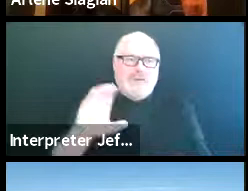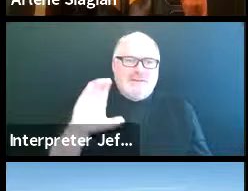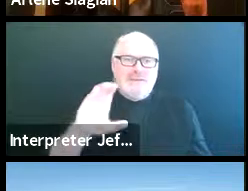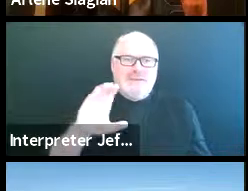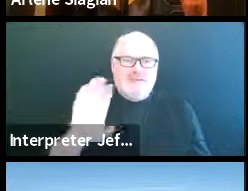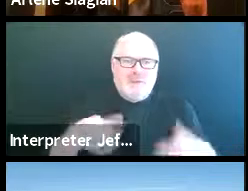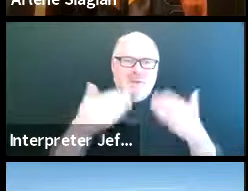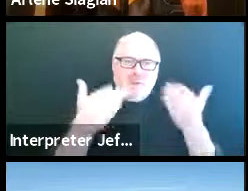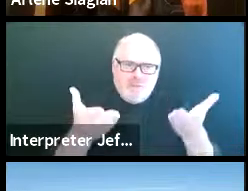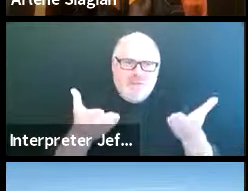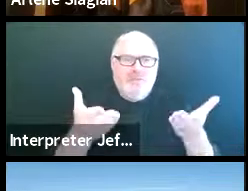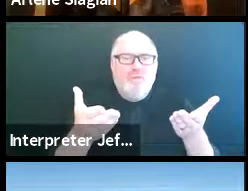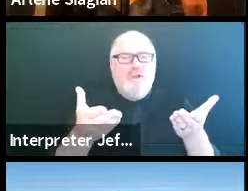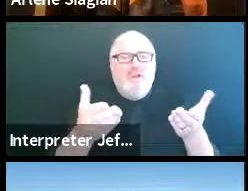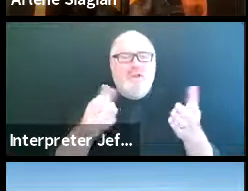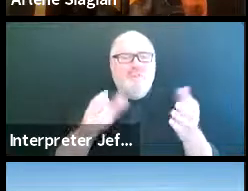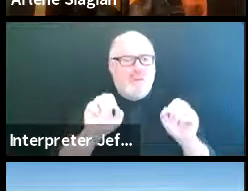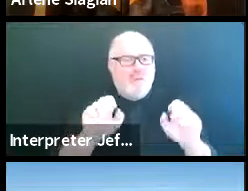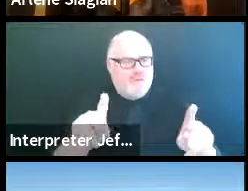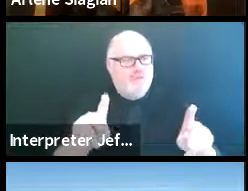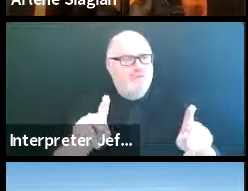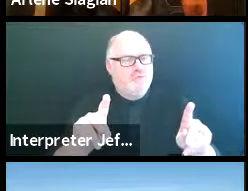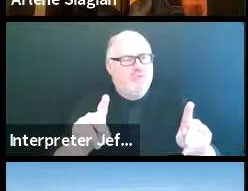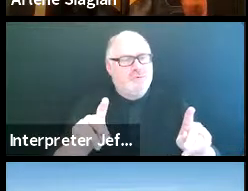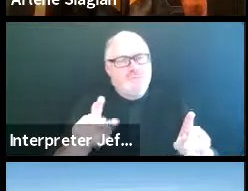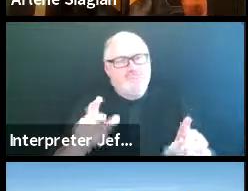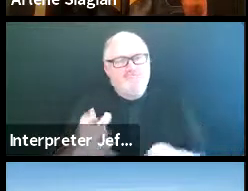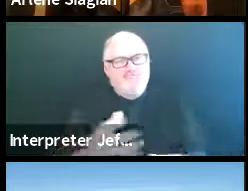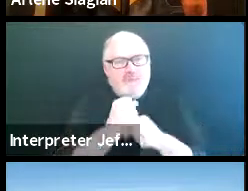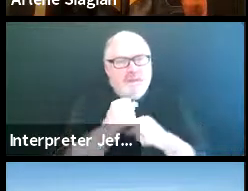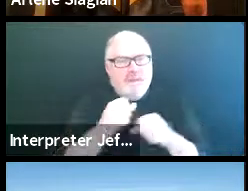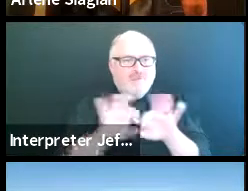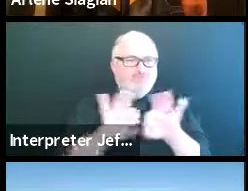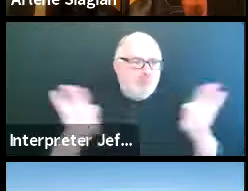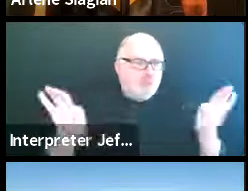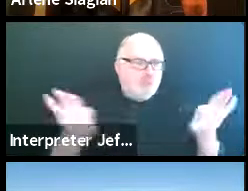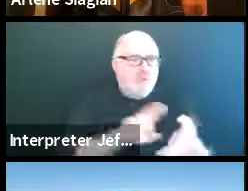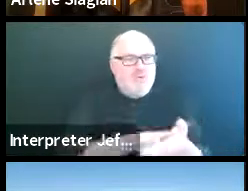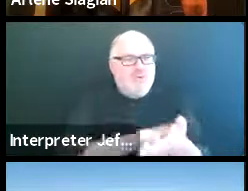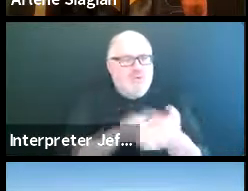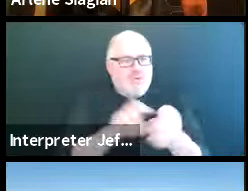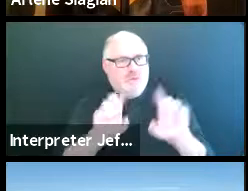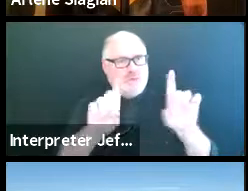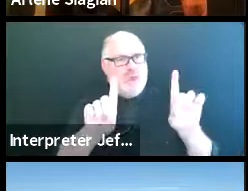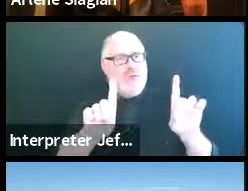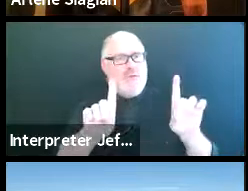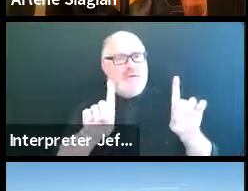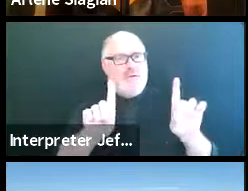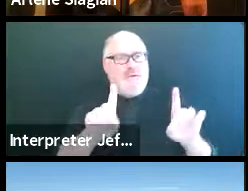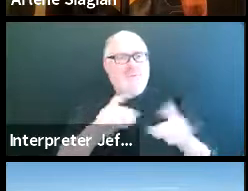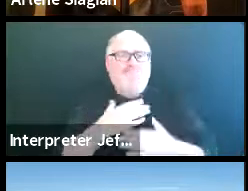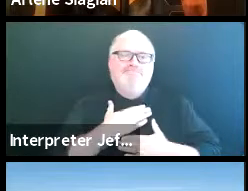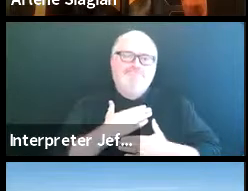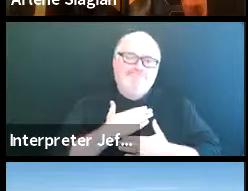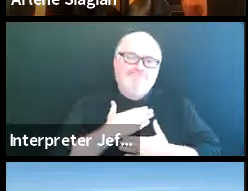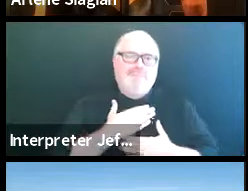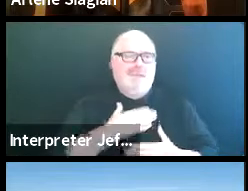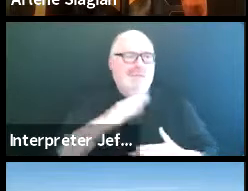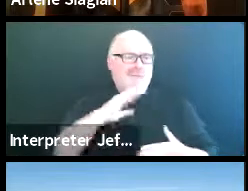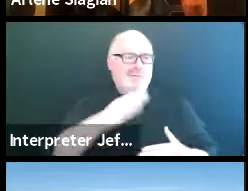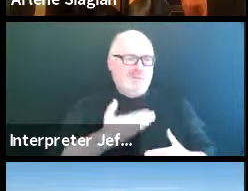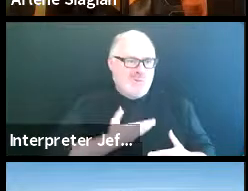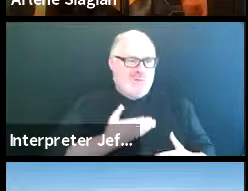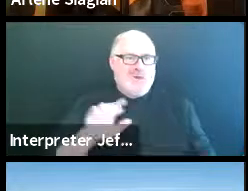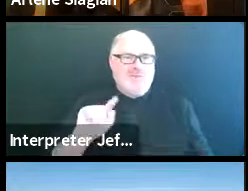this opportunity to pursue a degree in nursing education. And I'm very pleased to have my daughter,